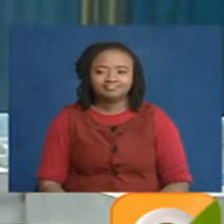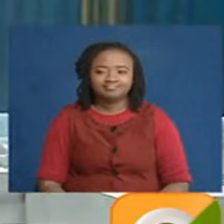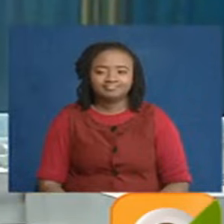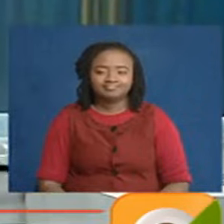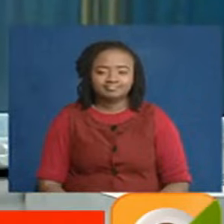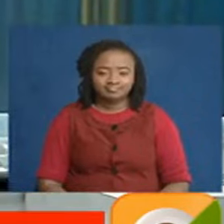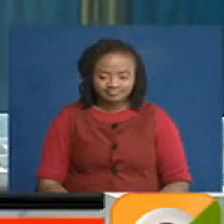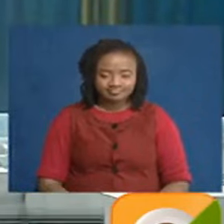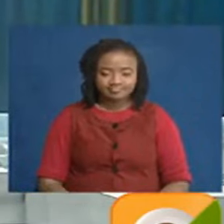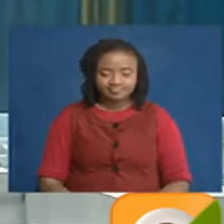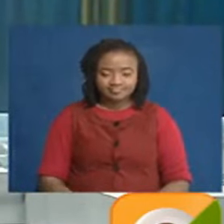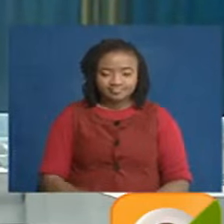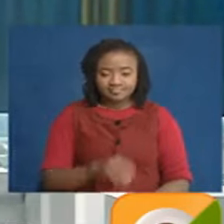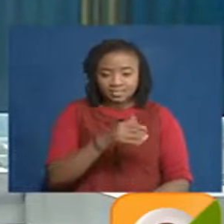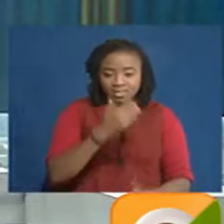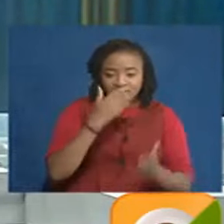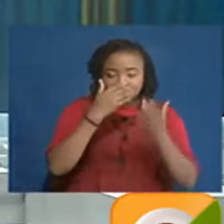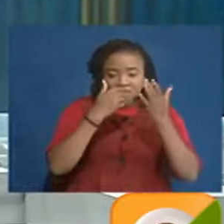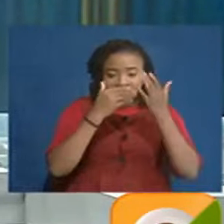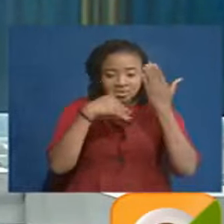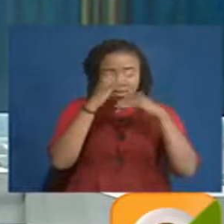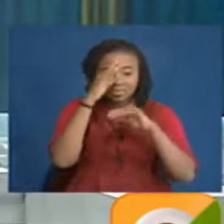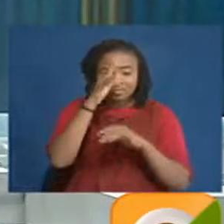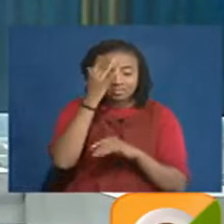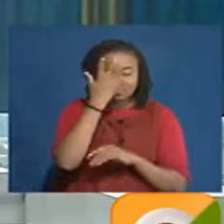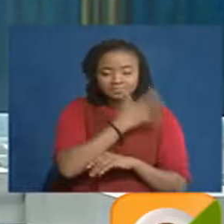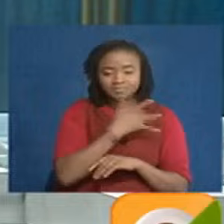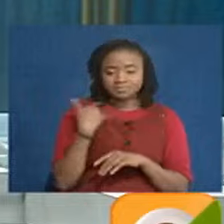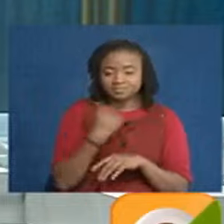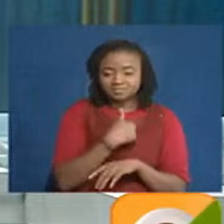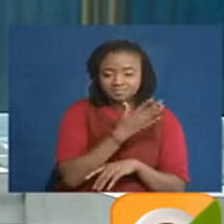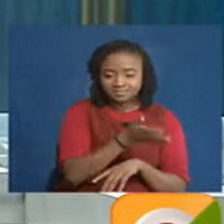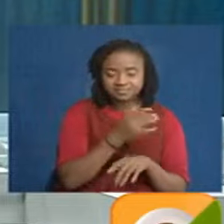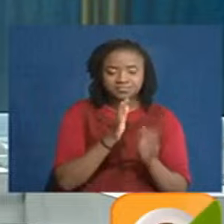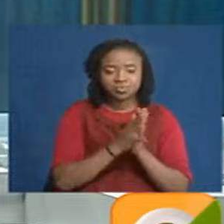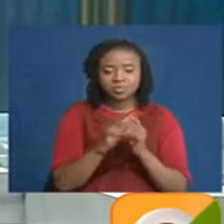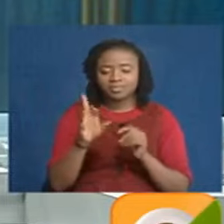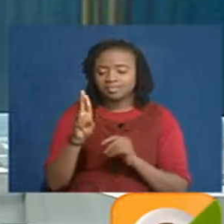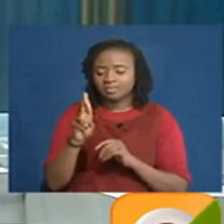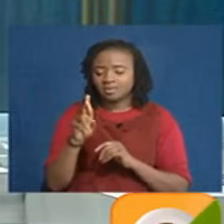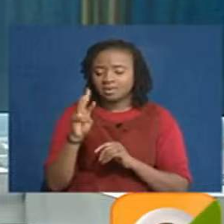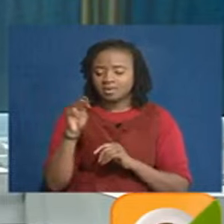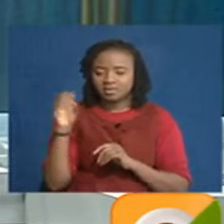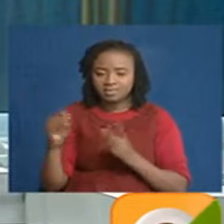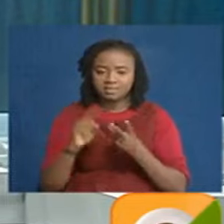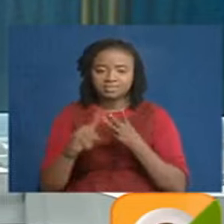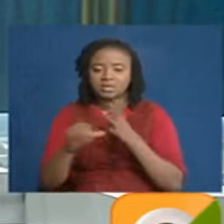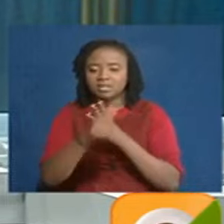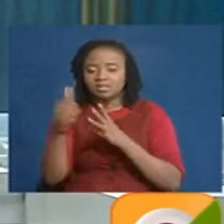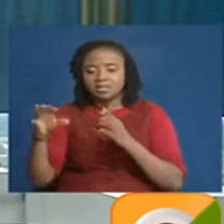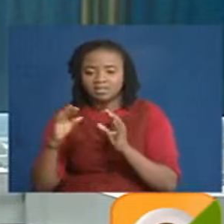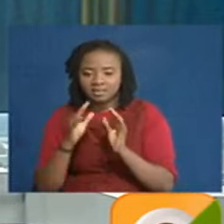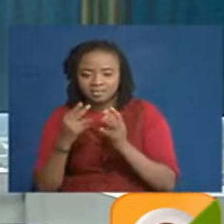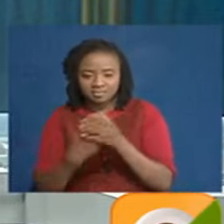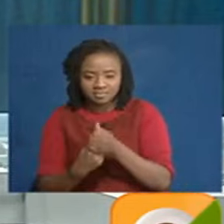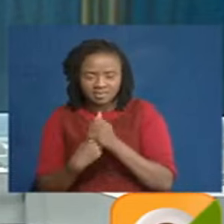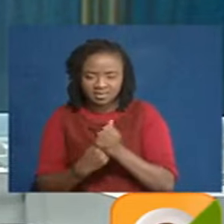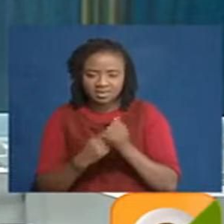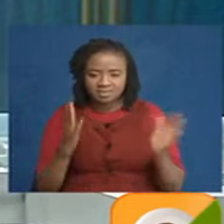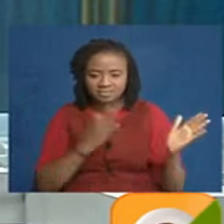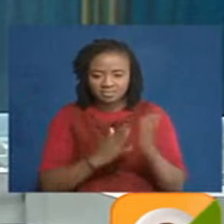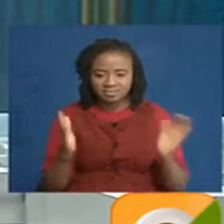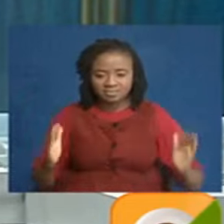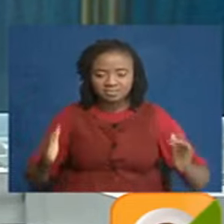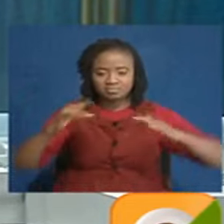Paul's Catholic University Chaplaincy and Parish, in collaboration with Royal Media Services, along with other partners, have conducted a free medical